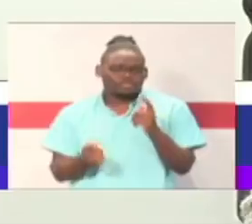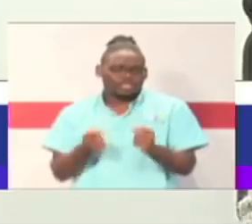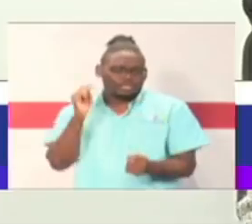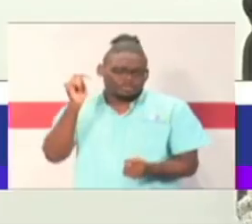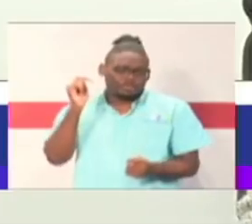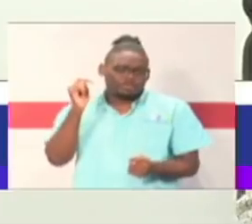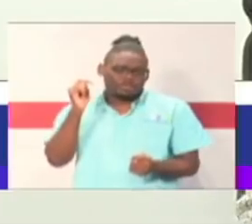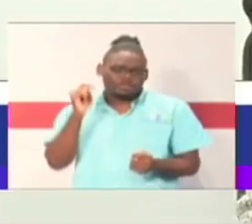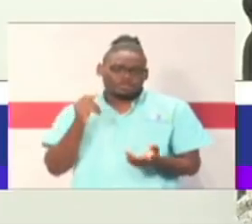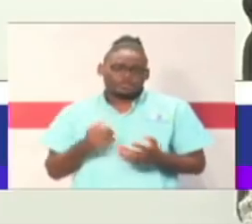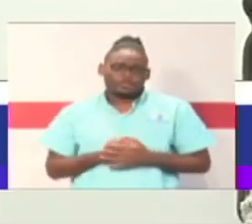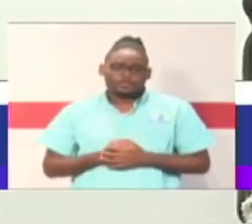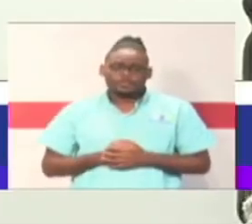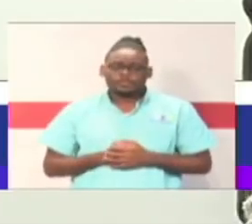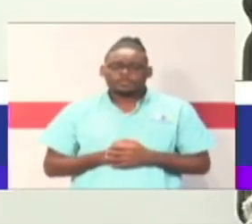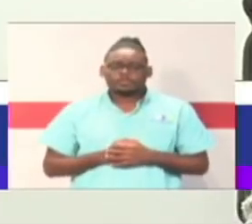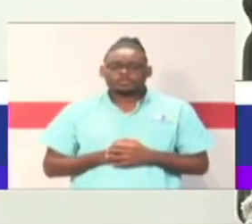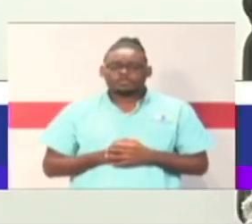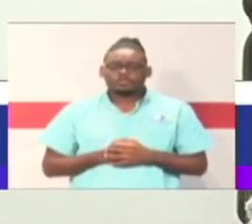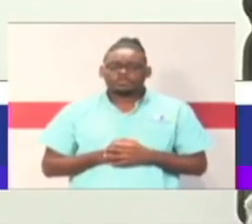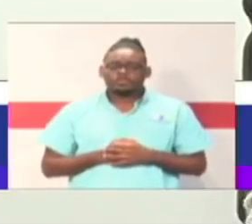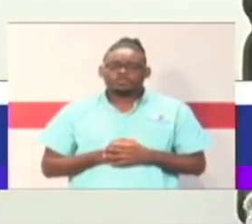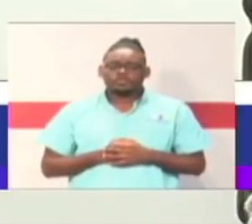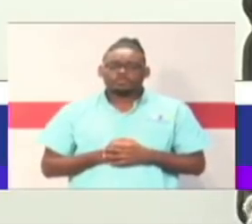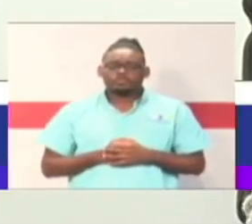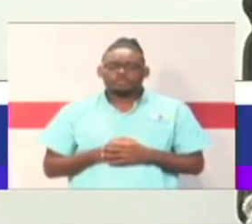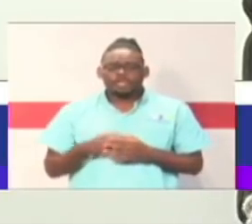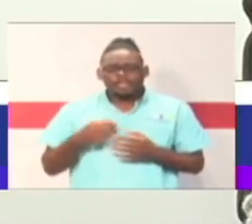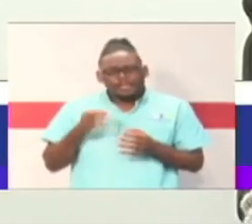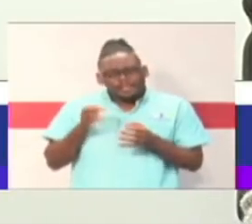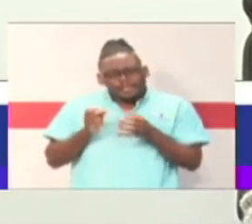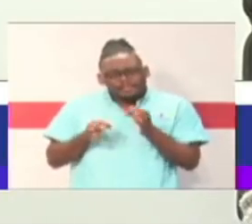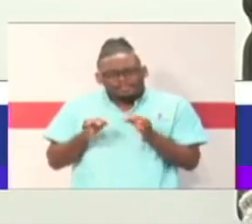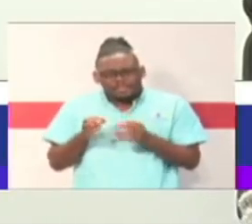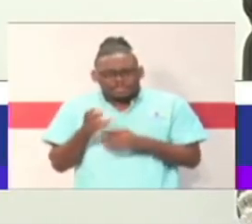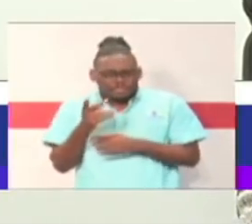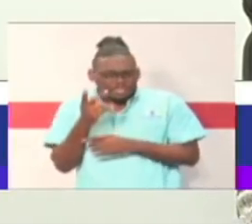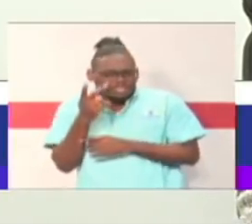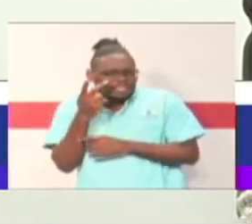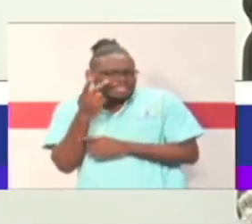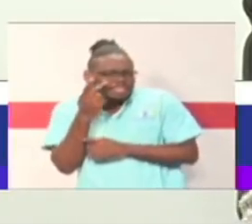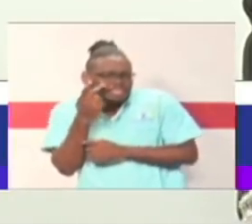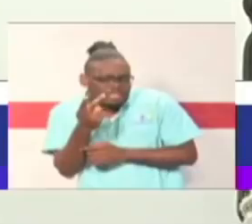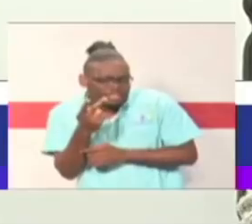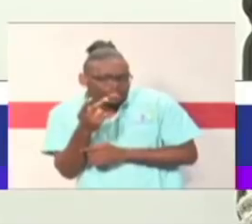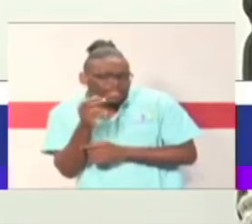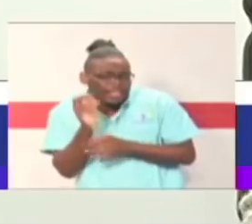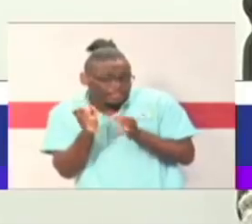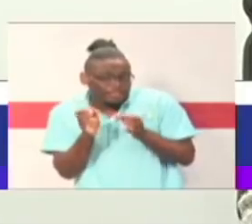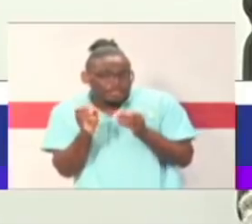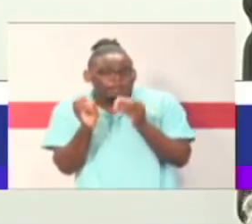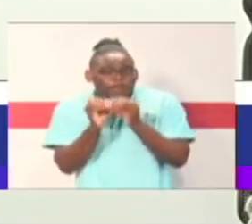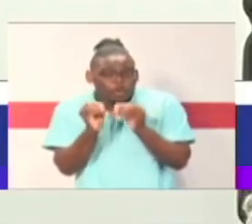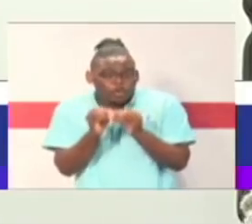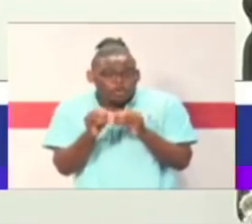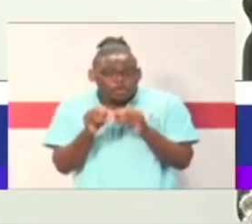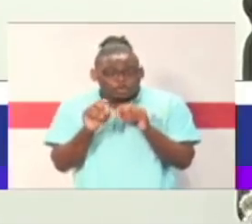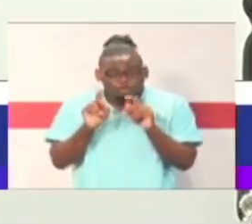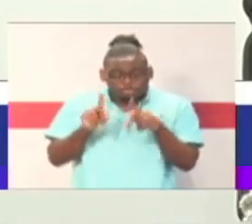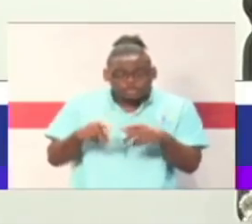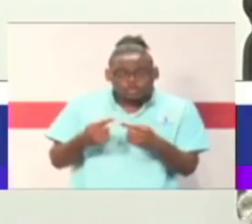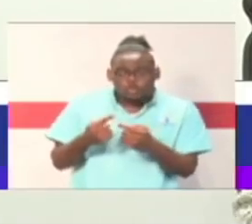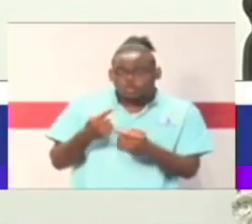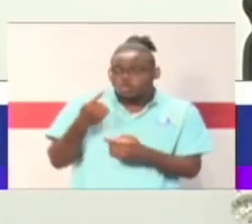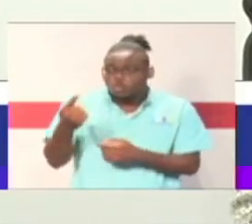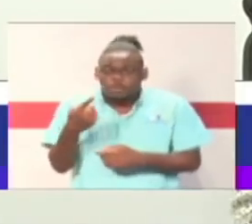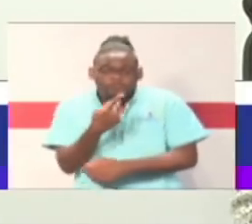So even though we may be seeing an increasing number of persons being vaccinated, and we hope that this would, based on the evidence,